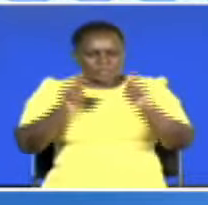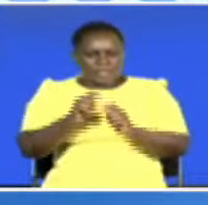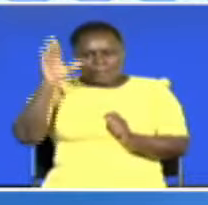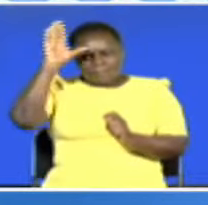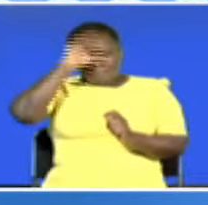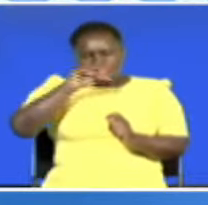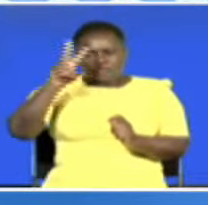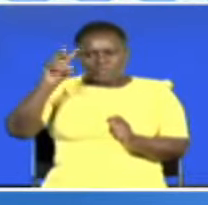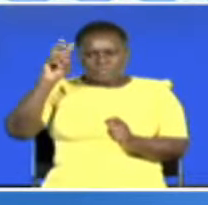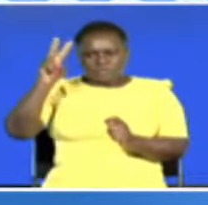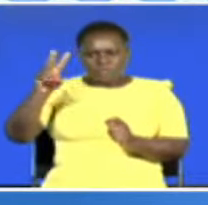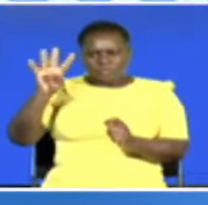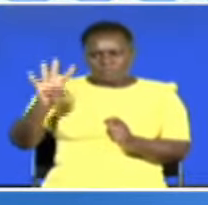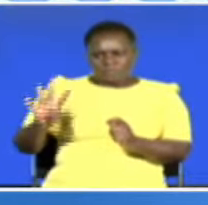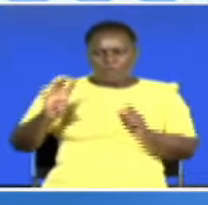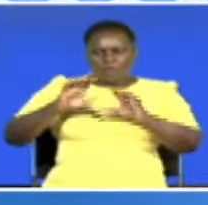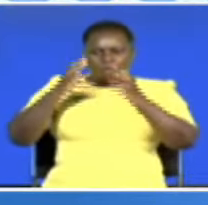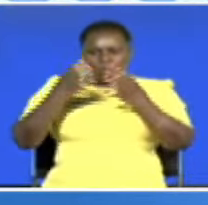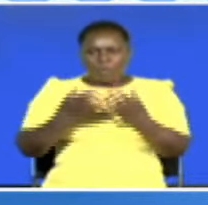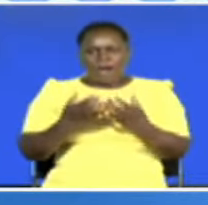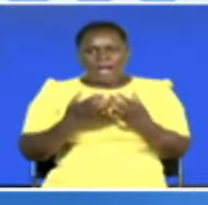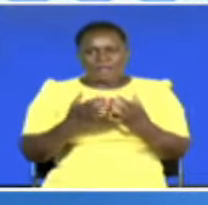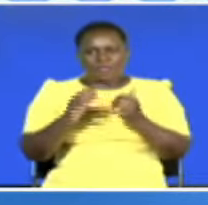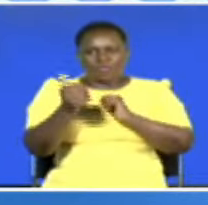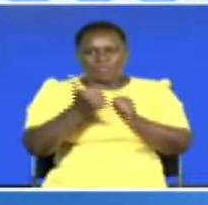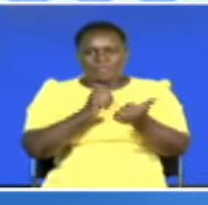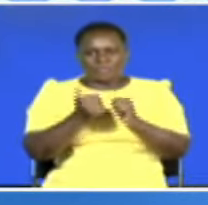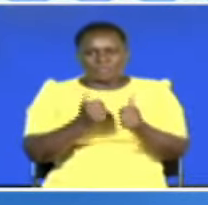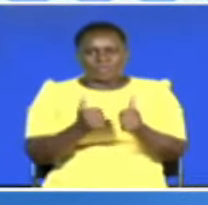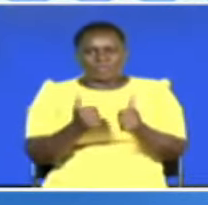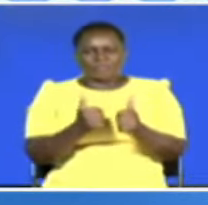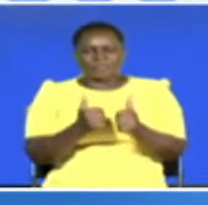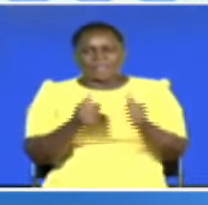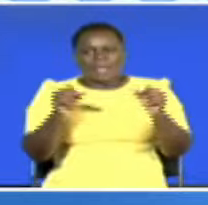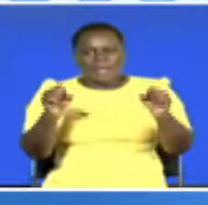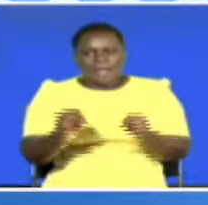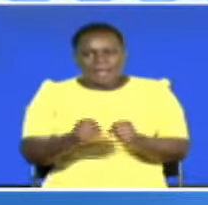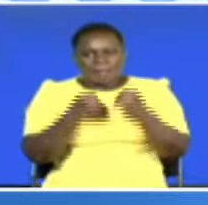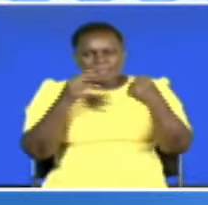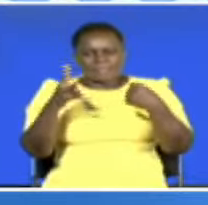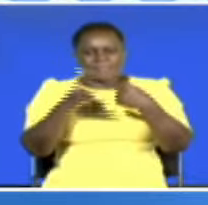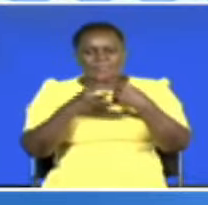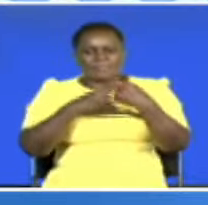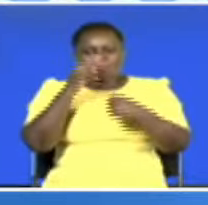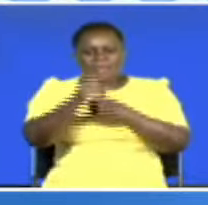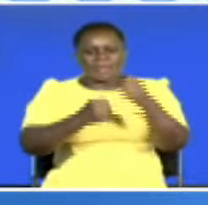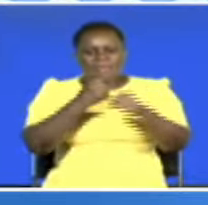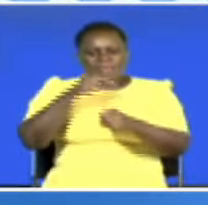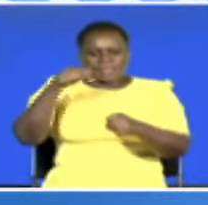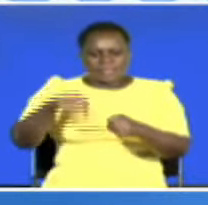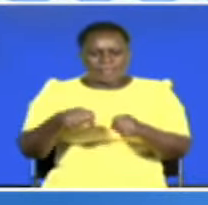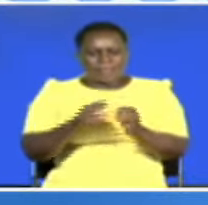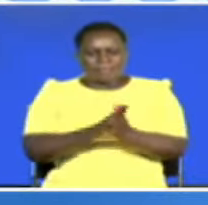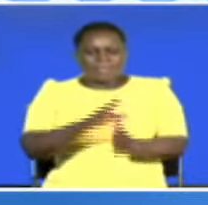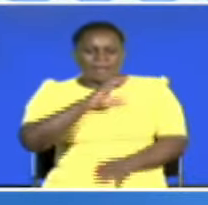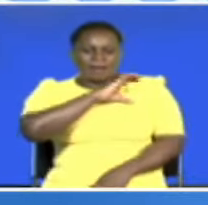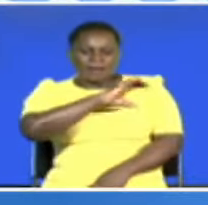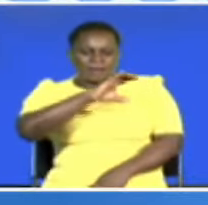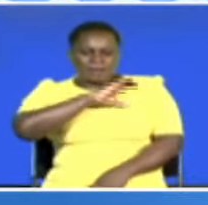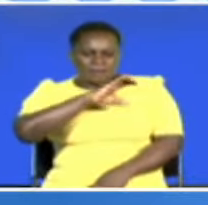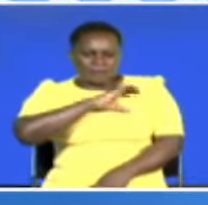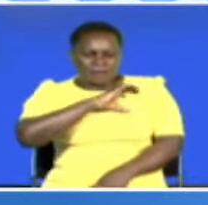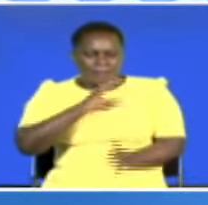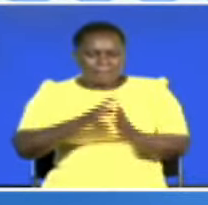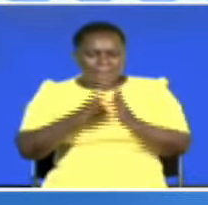missed the 2024 World Lacrosse Box Championships that were held in September this year in Vancouver, Canada, which